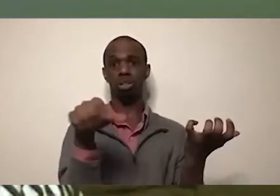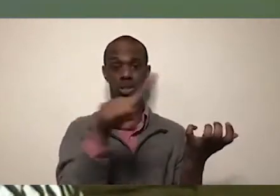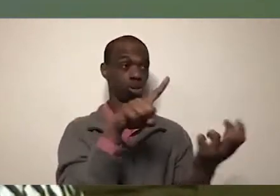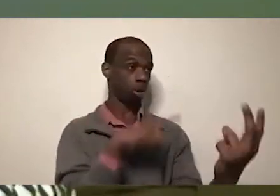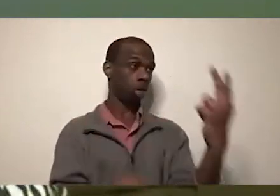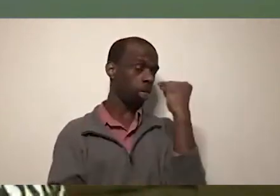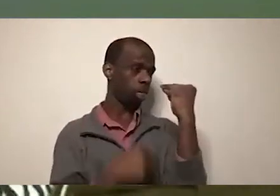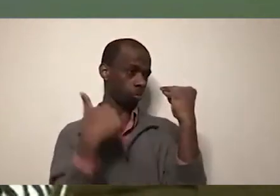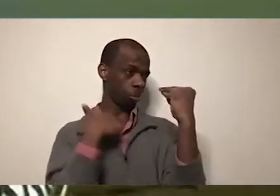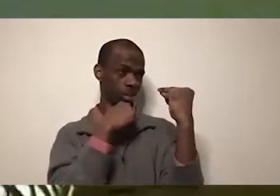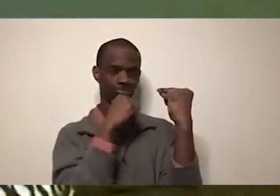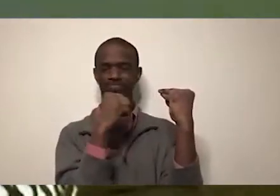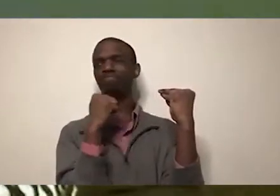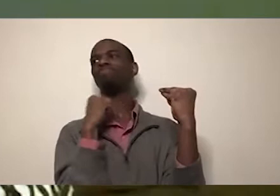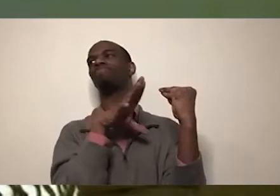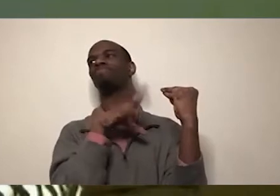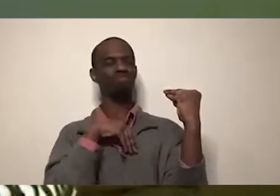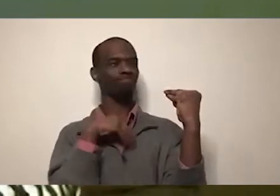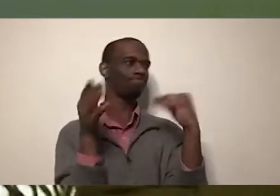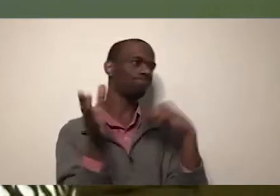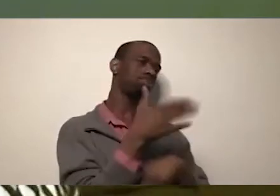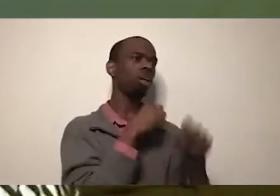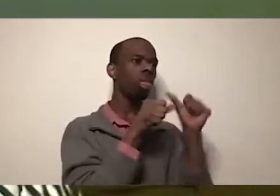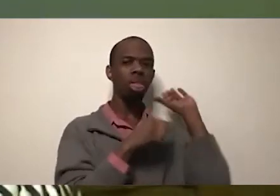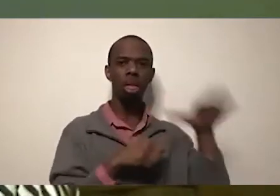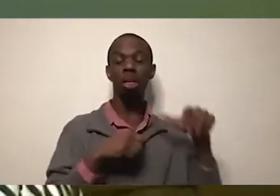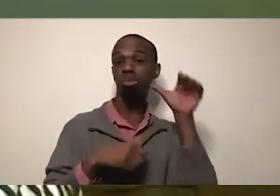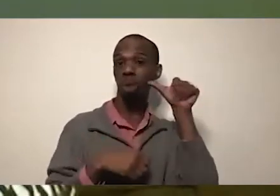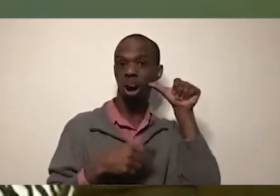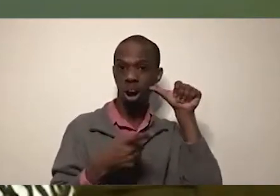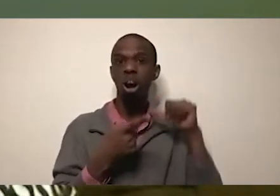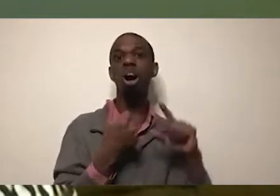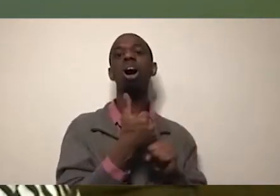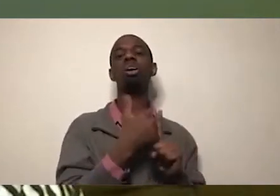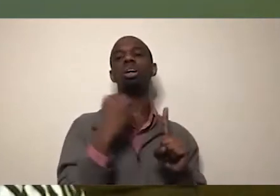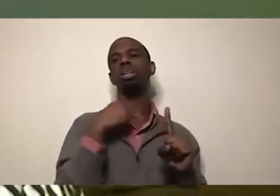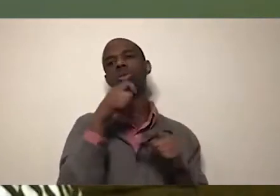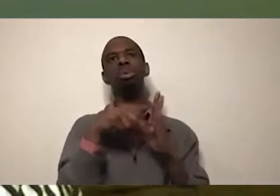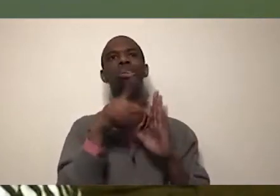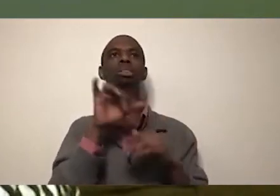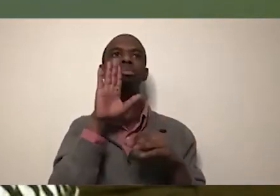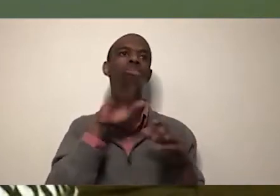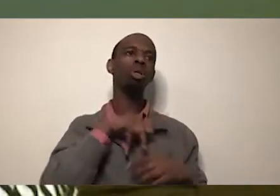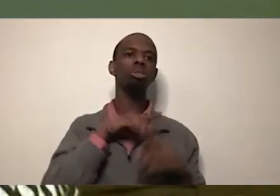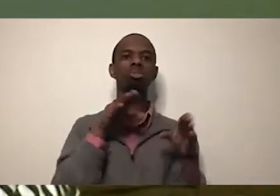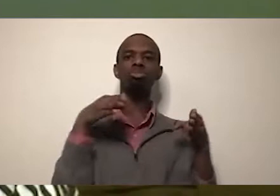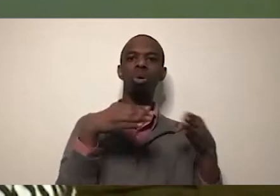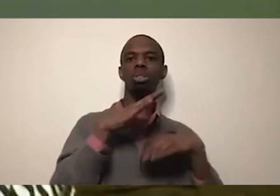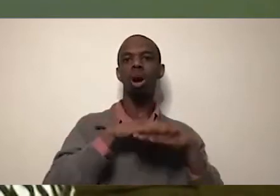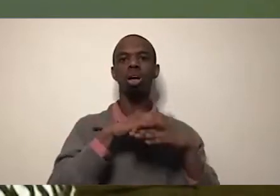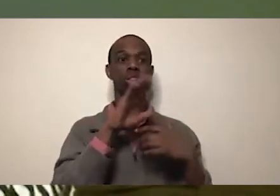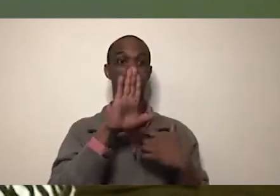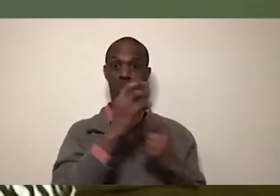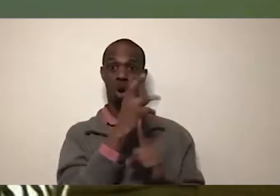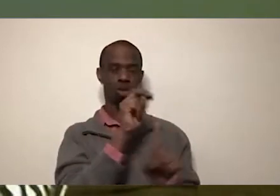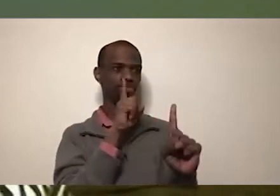personal interest, in terms of sort of acting selfishly in your own self-interest, but really in terms of using yourself in service and